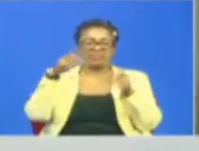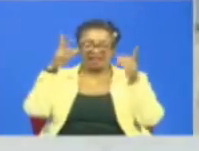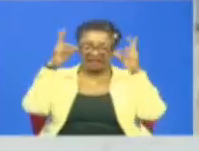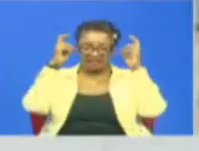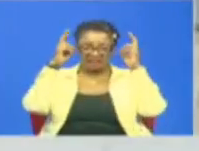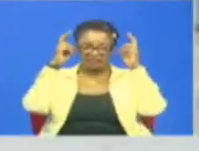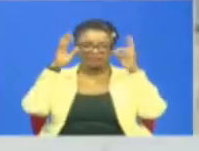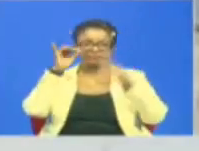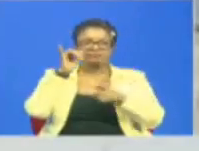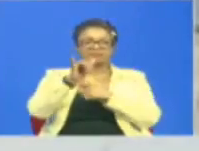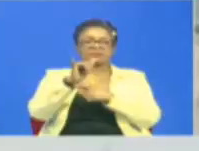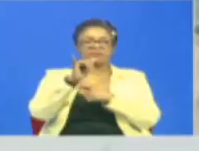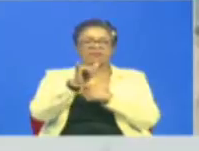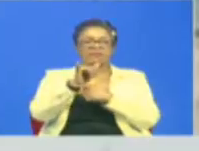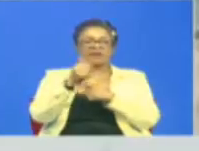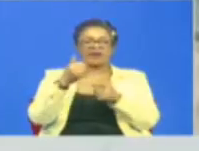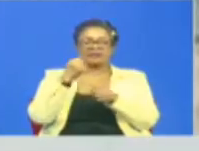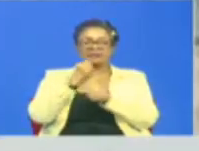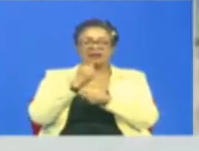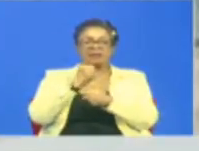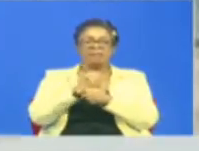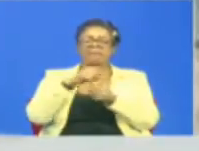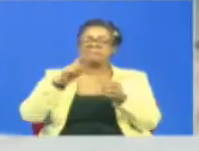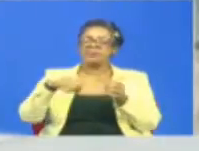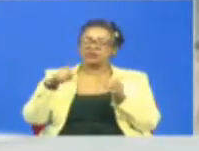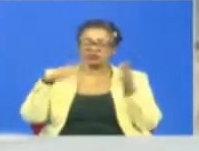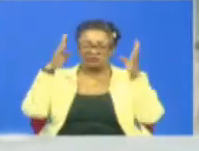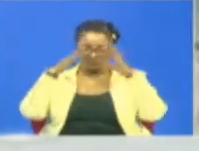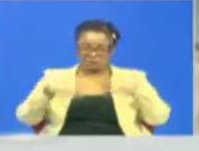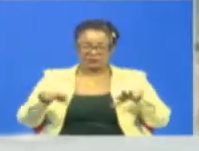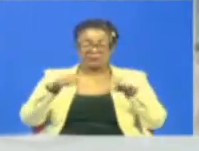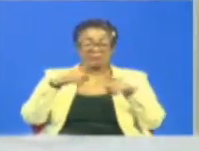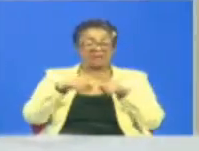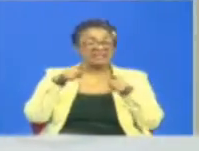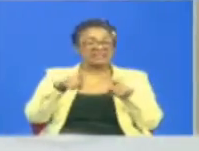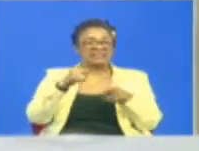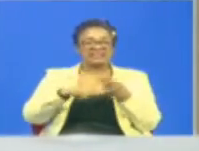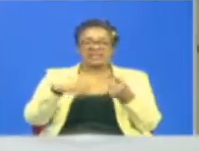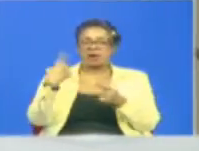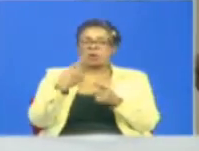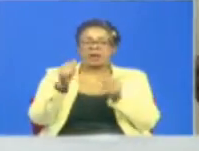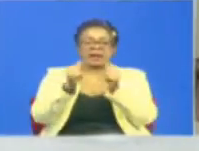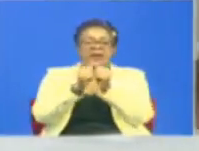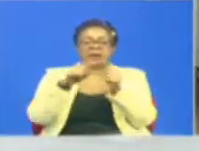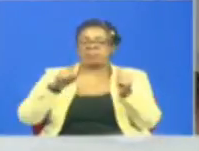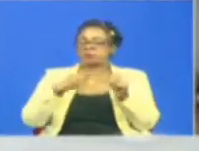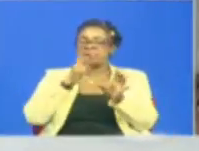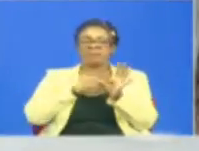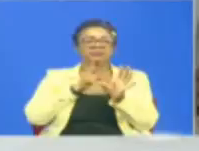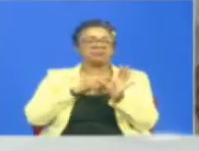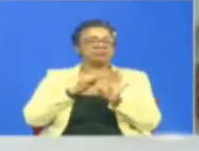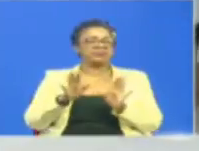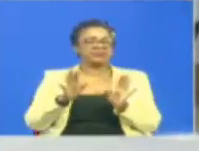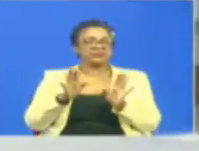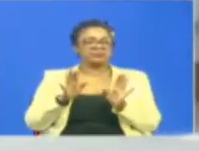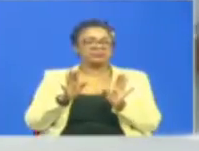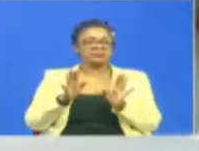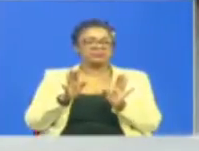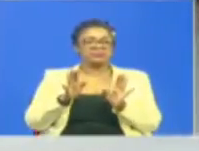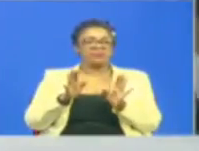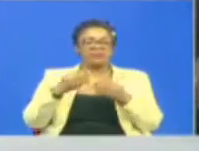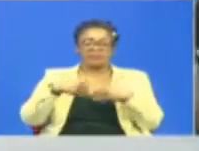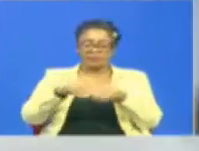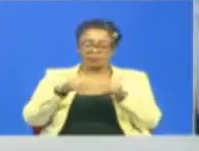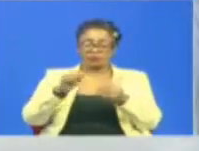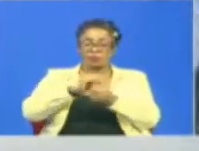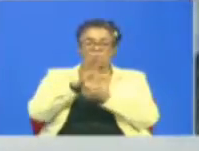normally be attended by millions of Muslim faithful, but this year only 10,000 took part. In line with the coronavirus preventative measures,